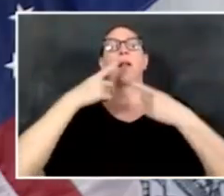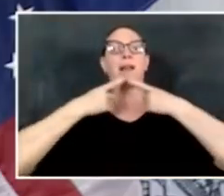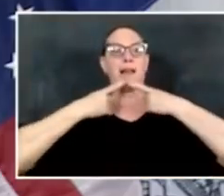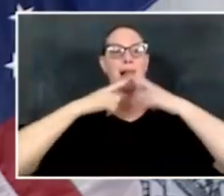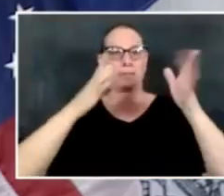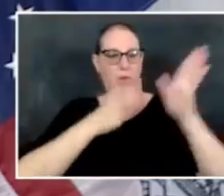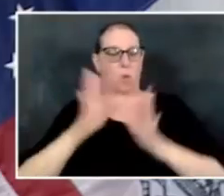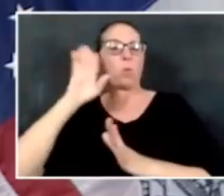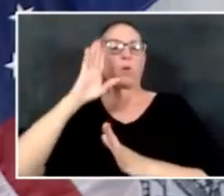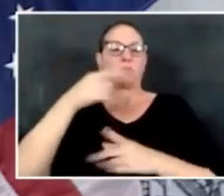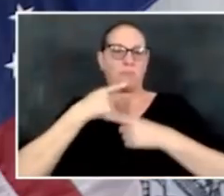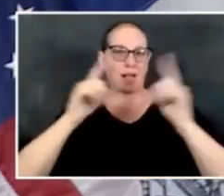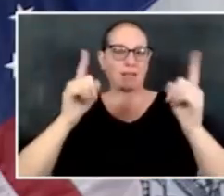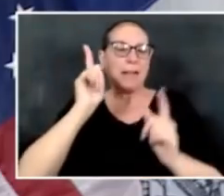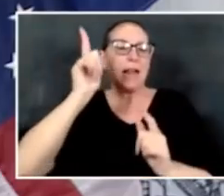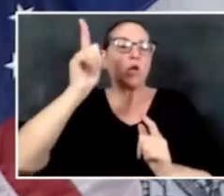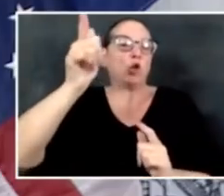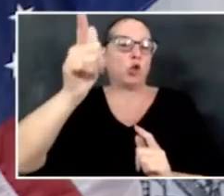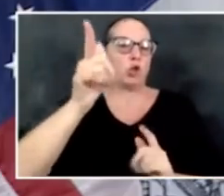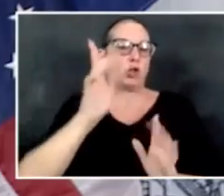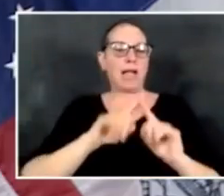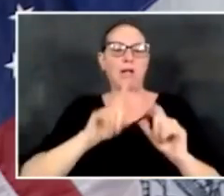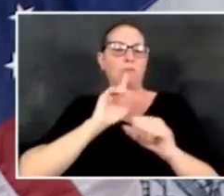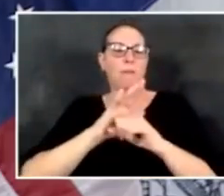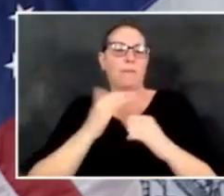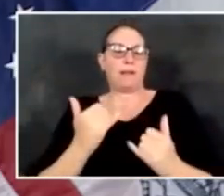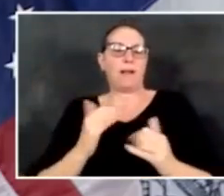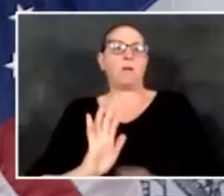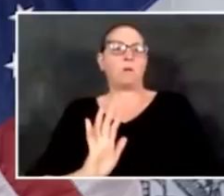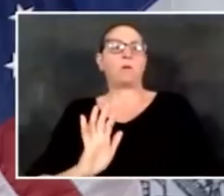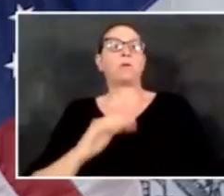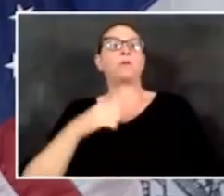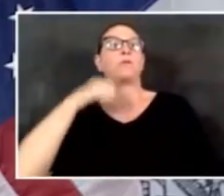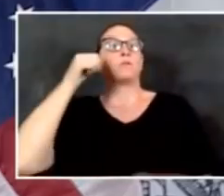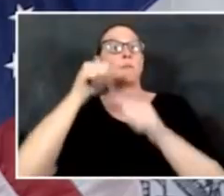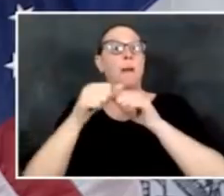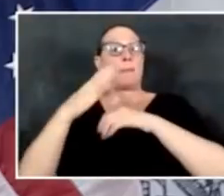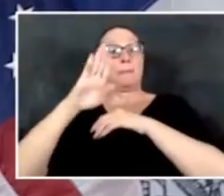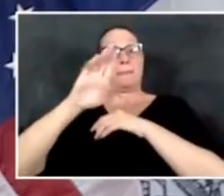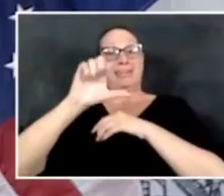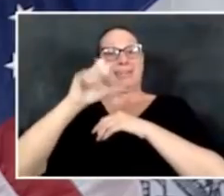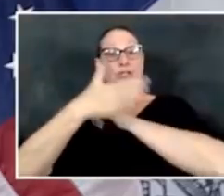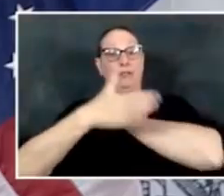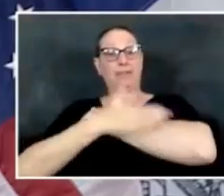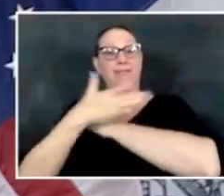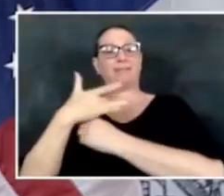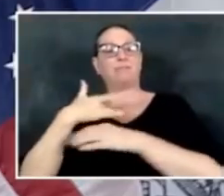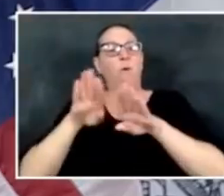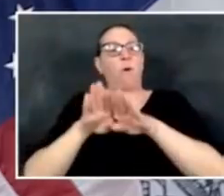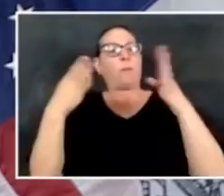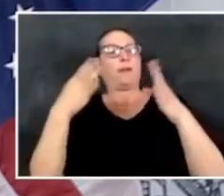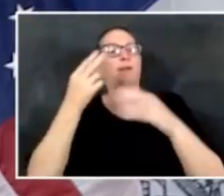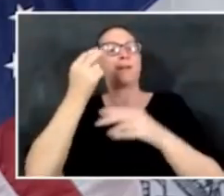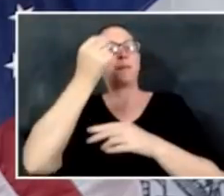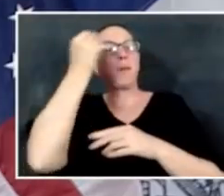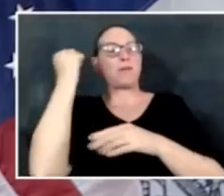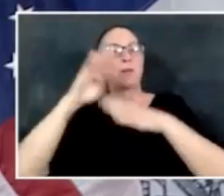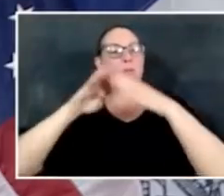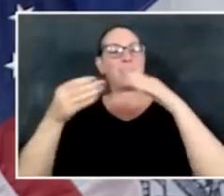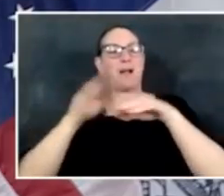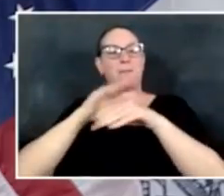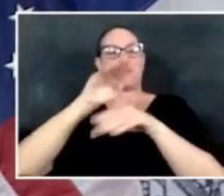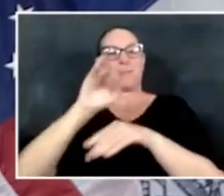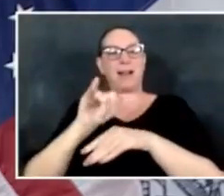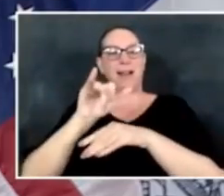Again, traditionally, beaches don't open until Memorial Day. As everyone knows, they will not be opening on Memorial Day and will not be